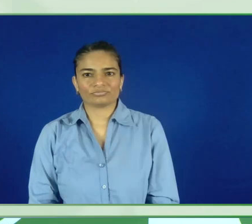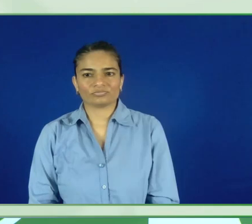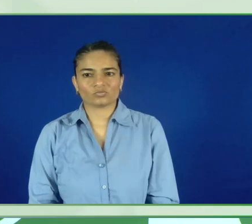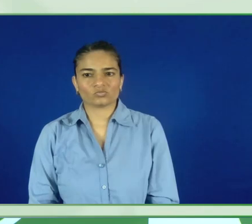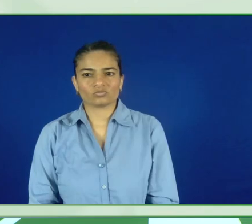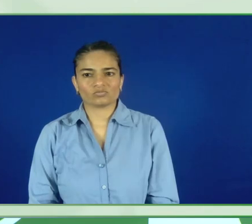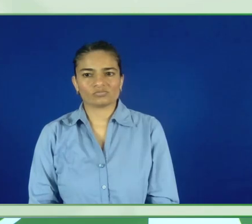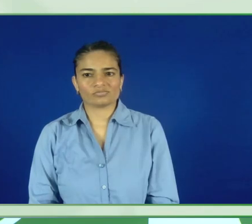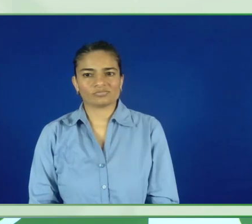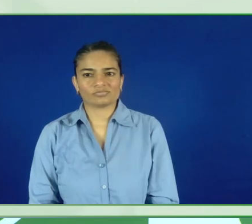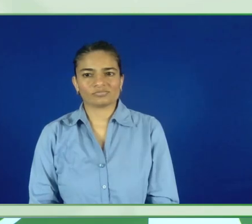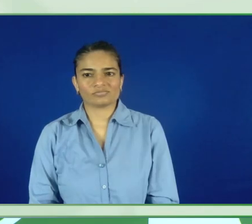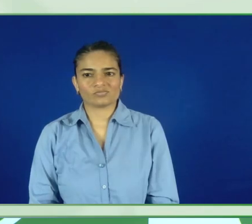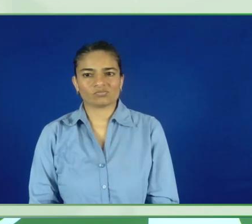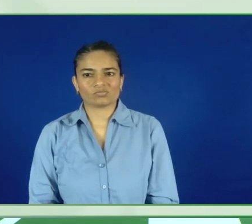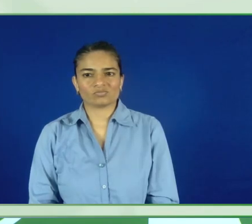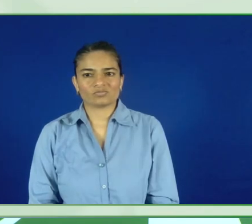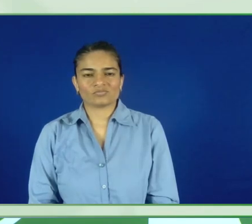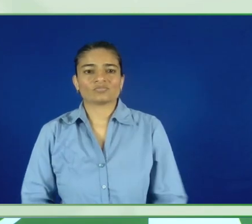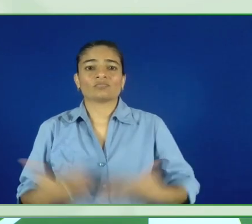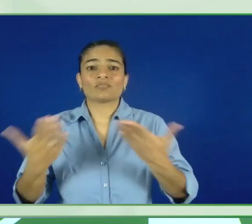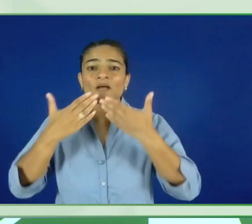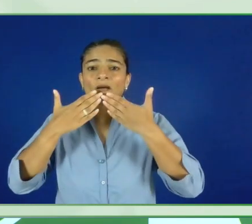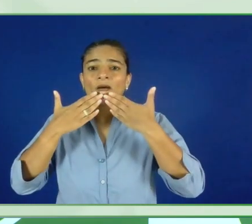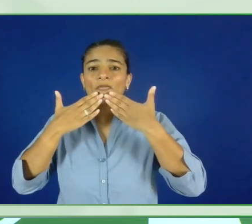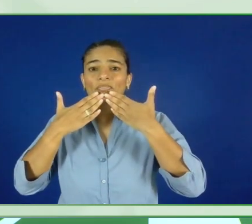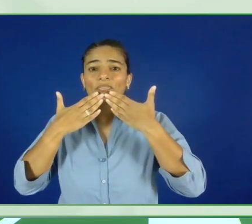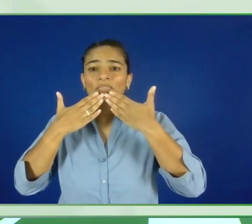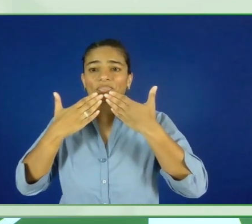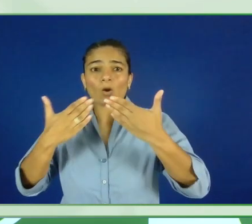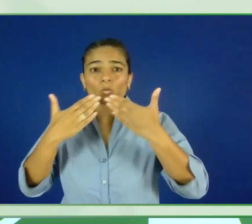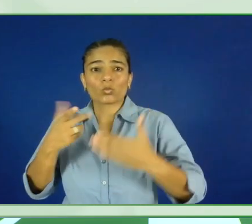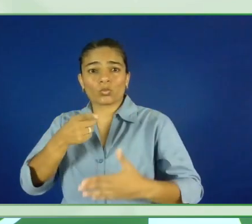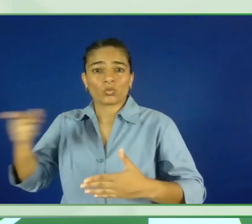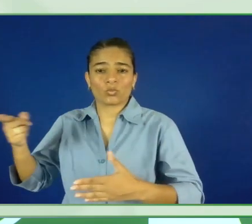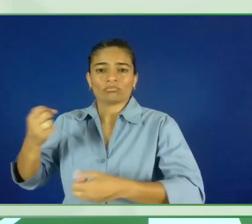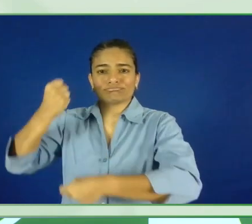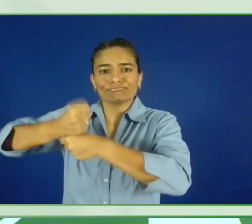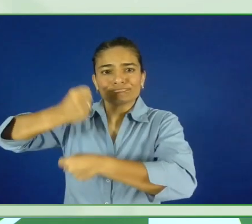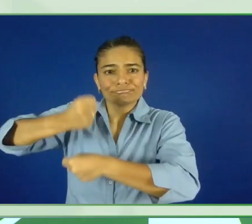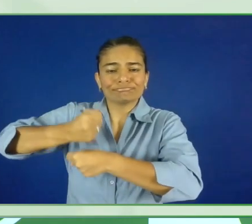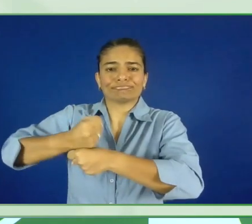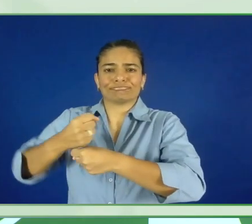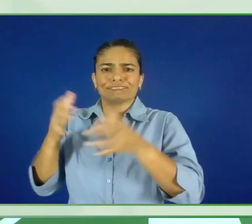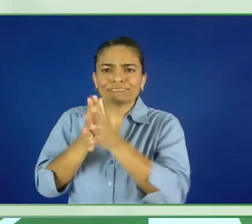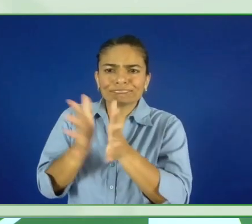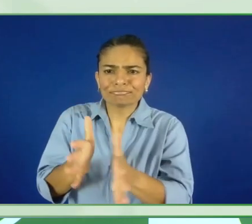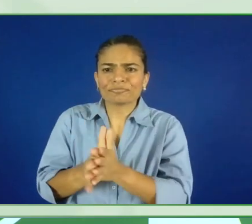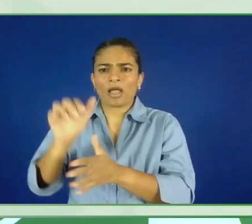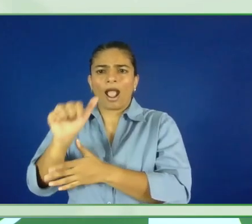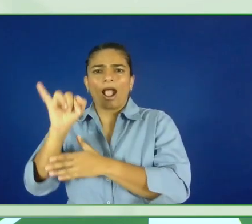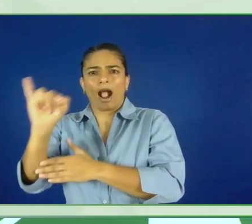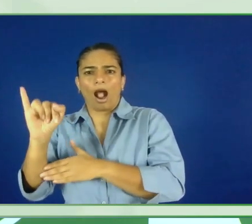steps to start your AI journey today. But first, a few words about myself. I'm a 35-year-old white